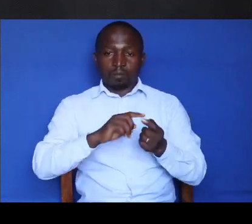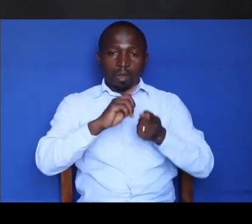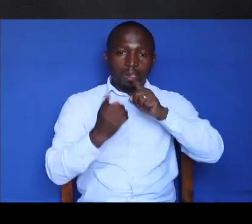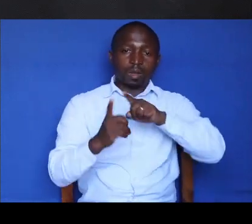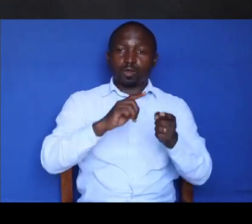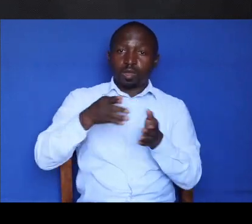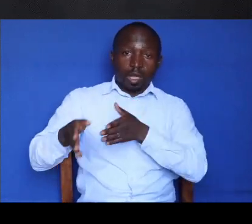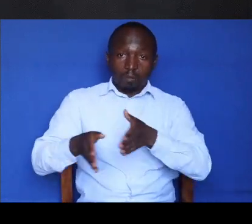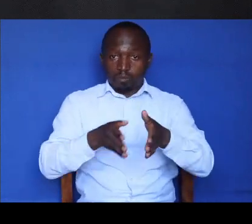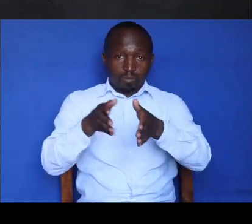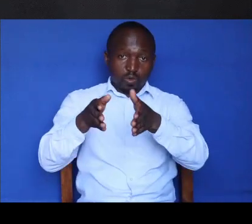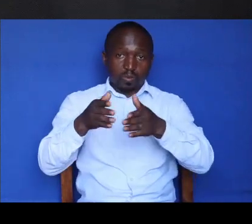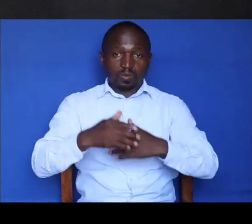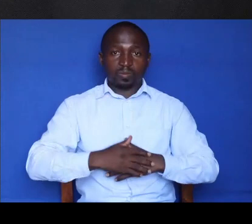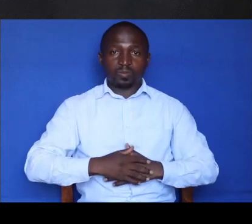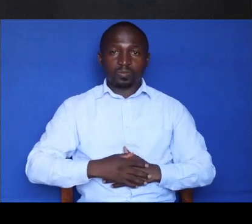rejuvenation.